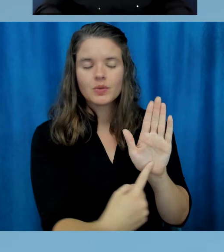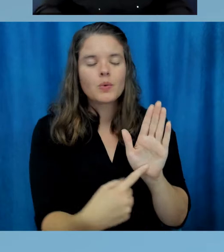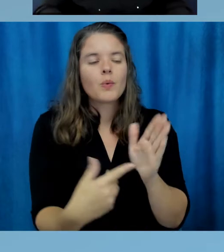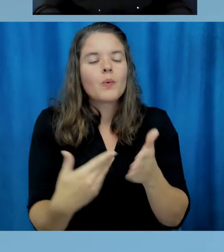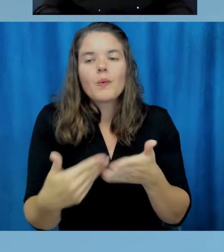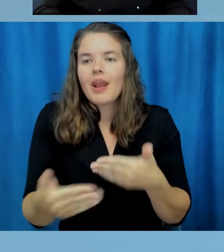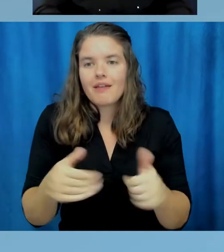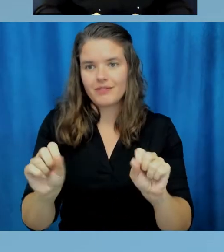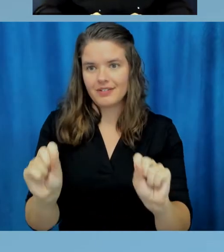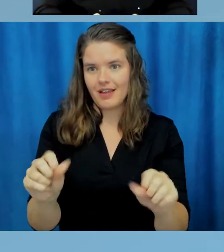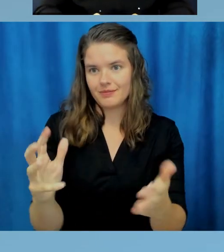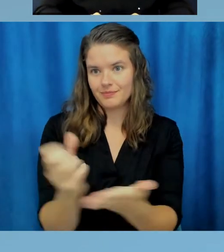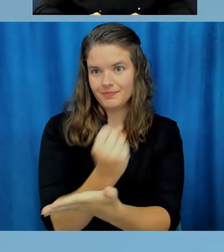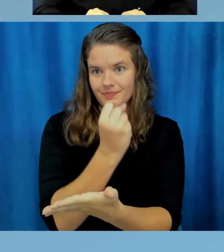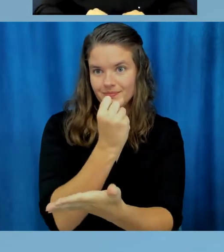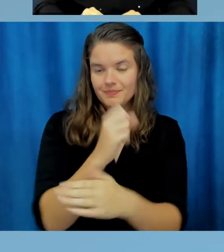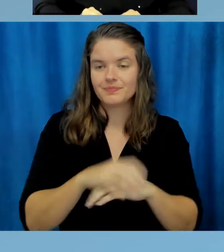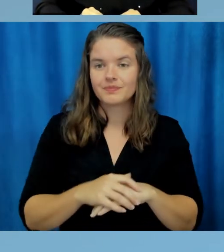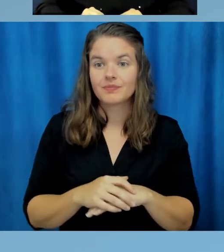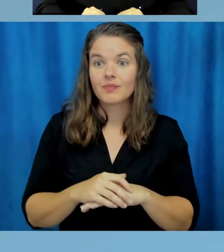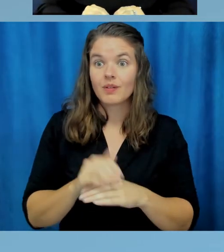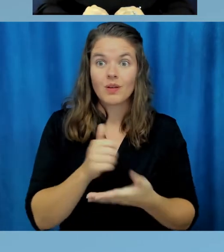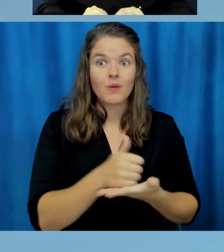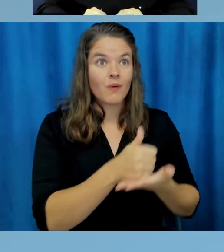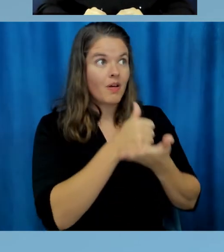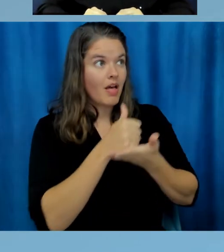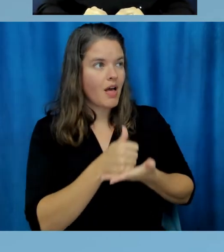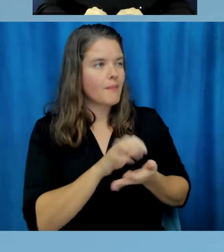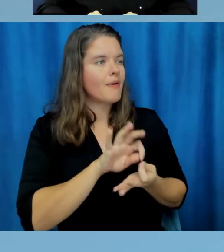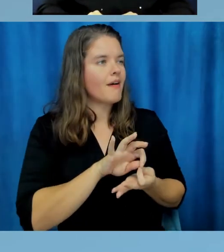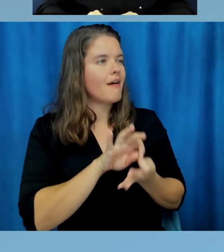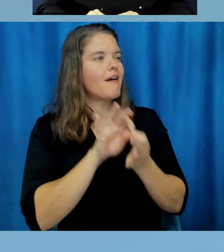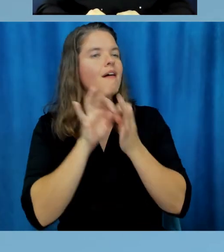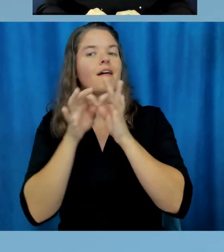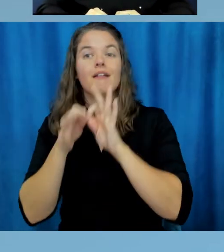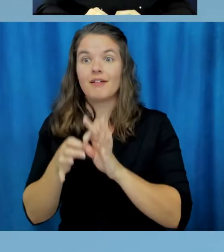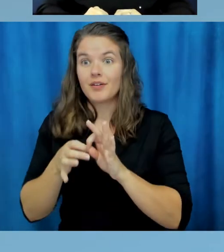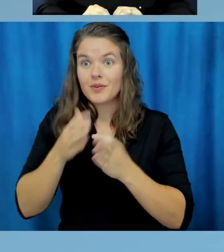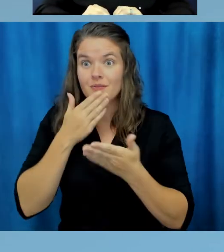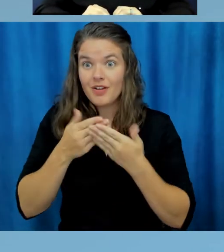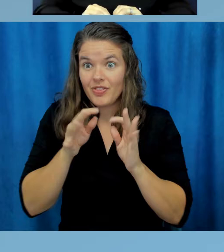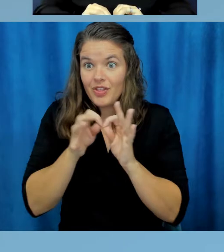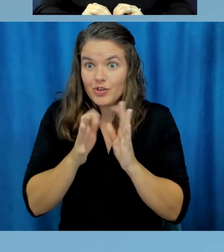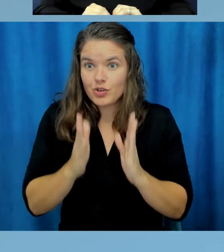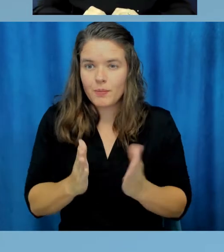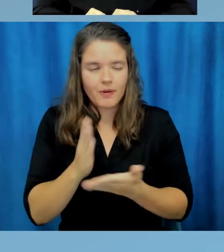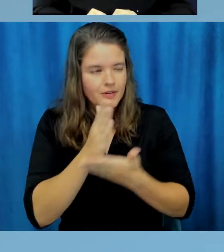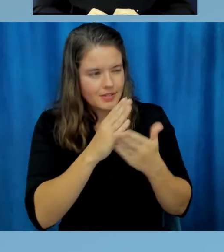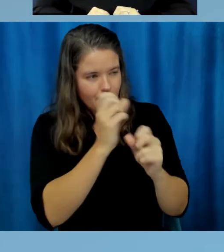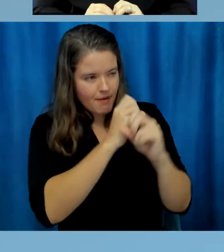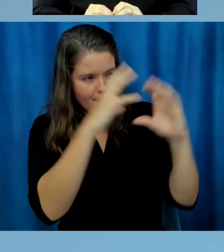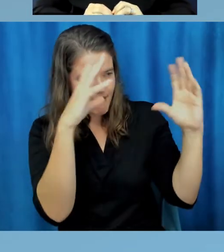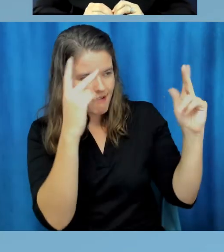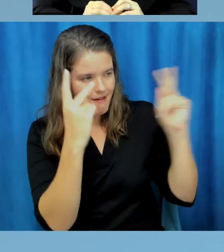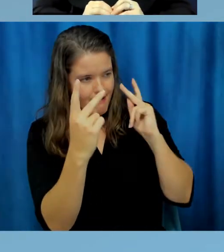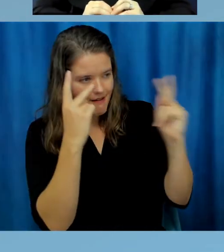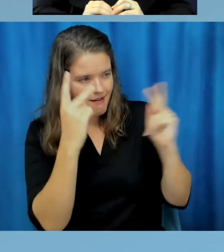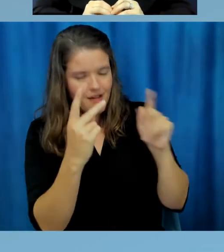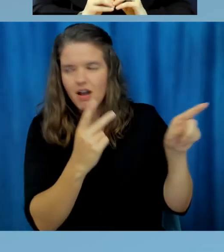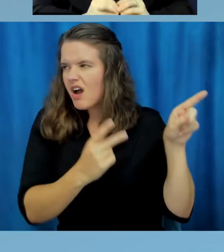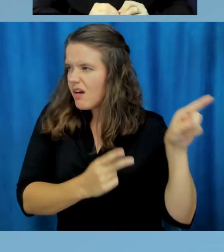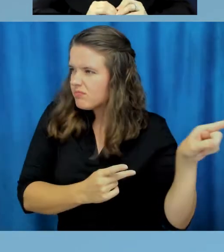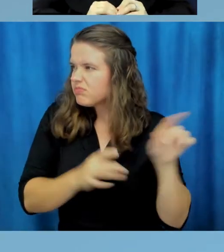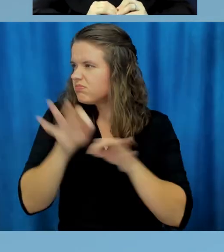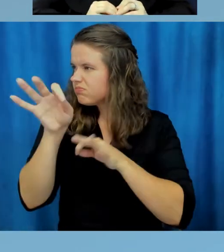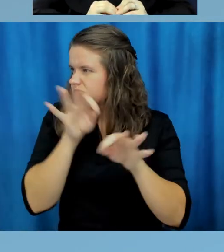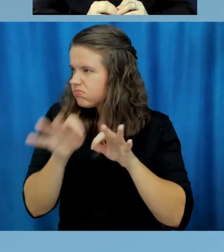whenever you can. It will help not only the interpretation and give the interpreter some framework and some visuals